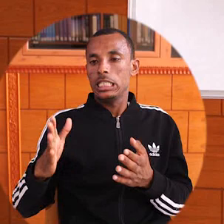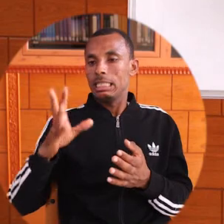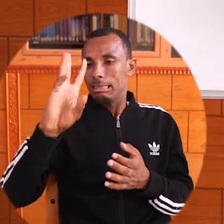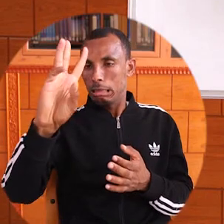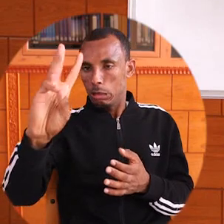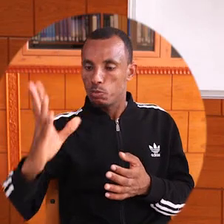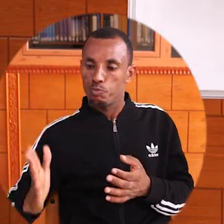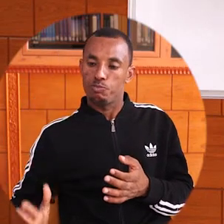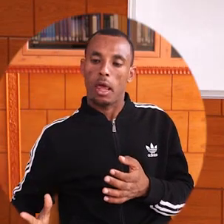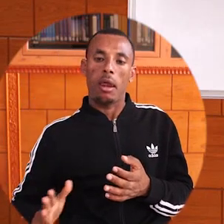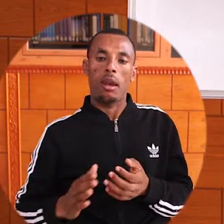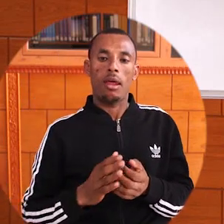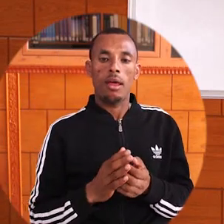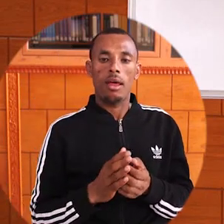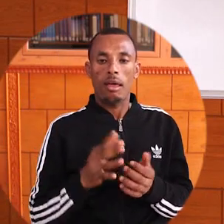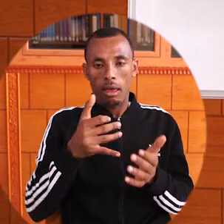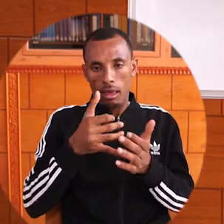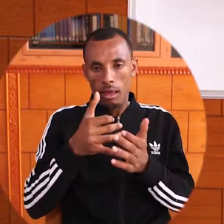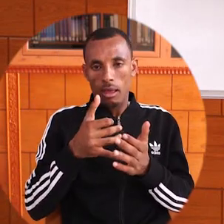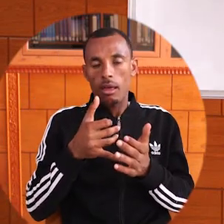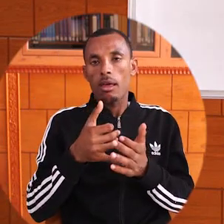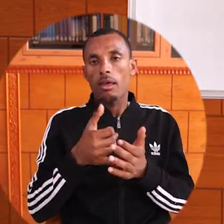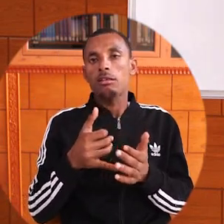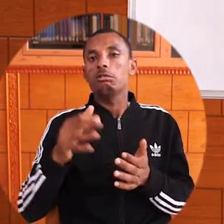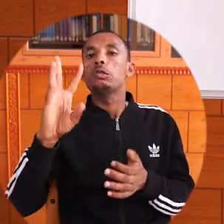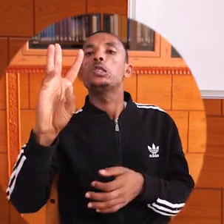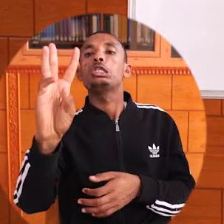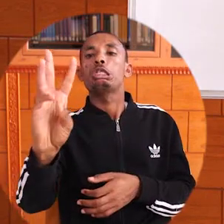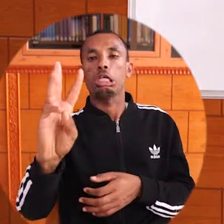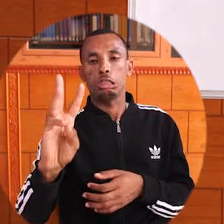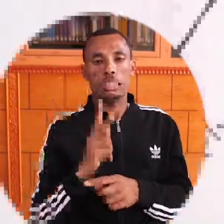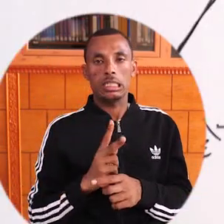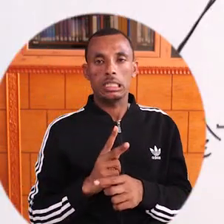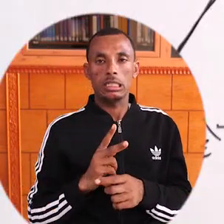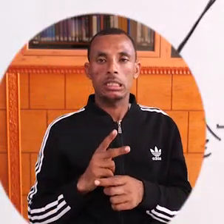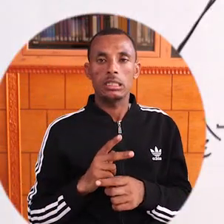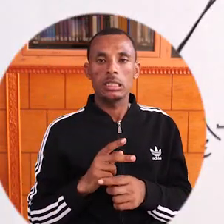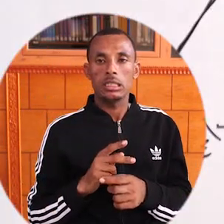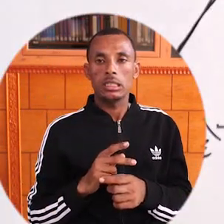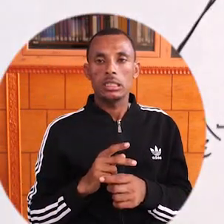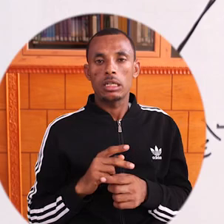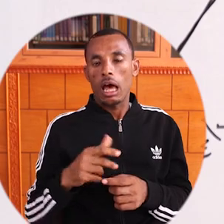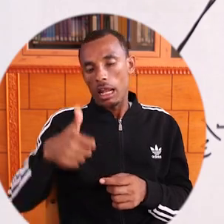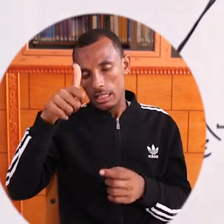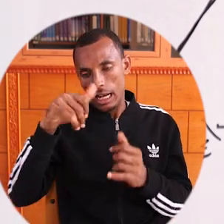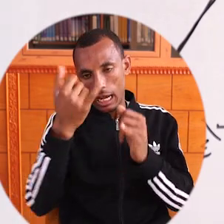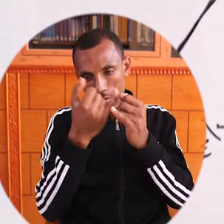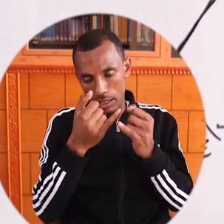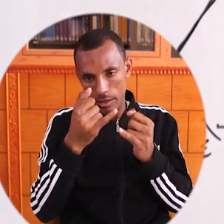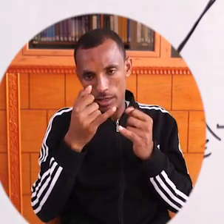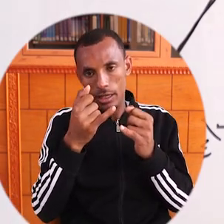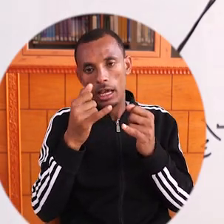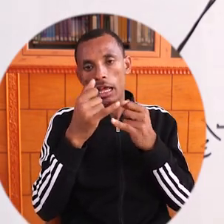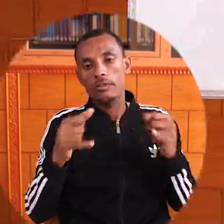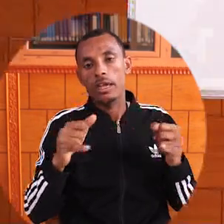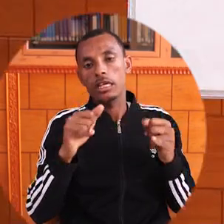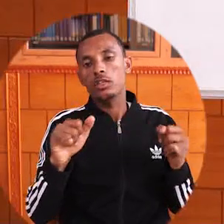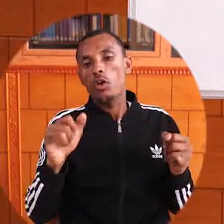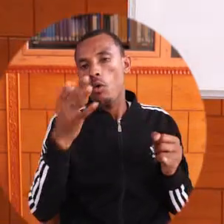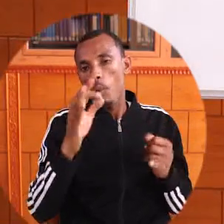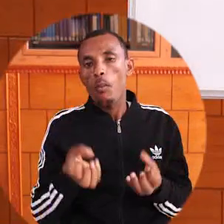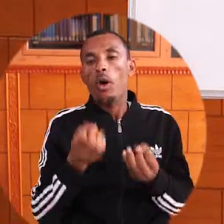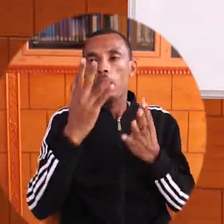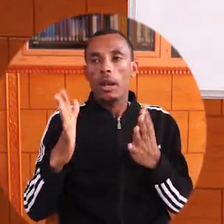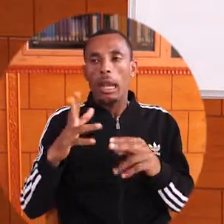So, it has six vertex. Another classification of a polygon is